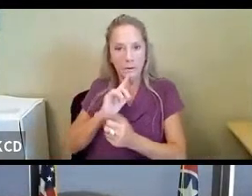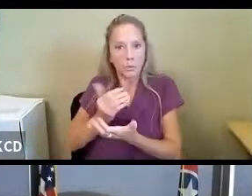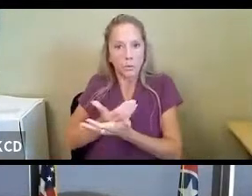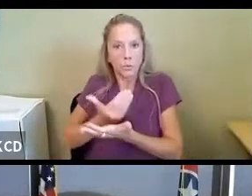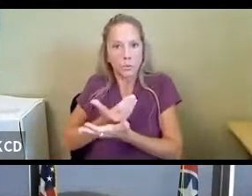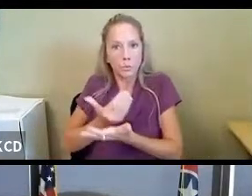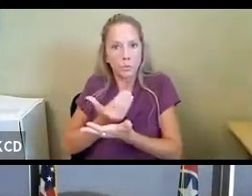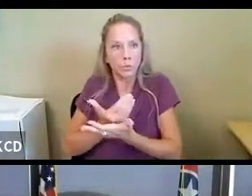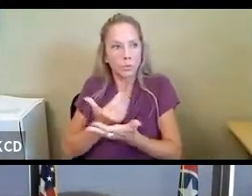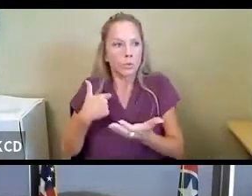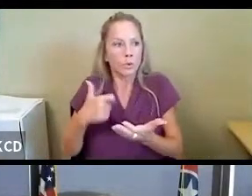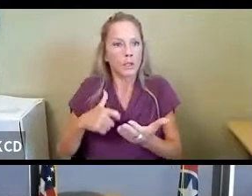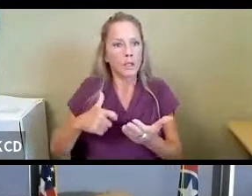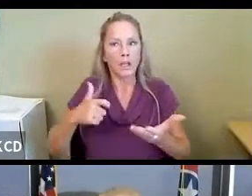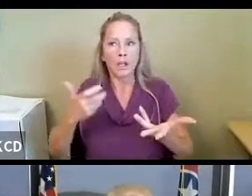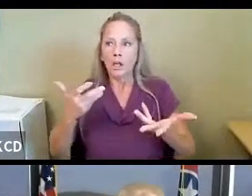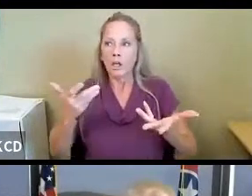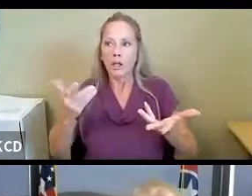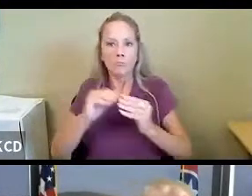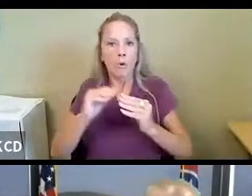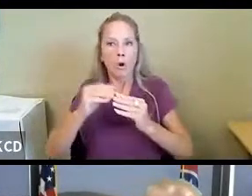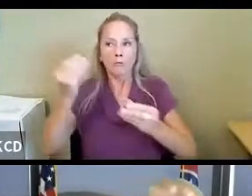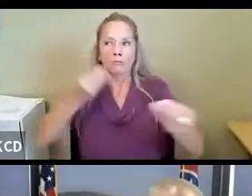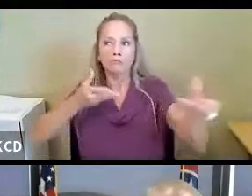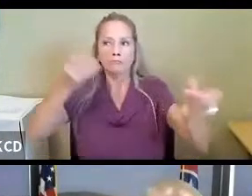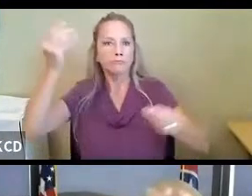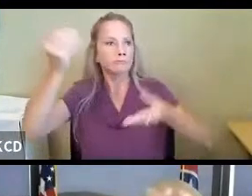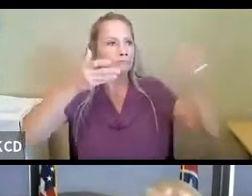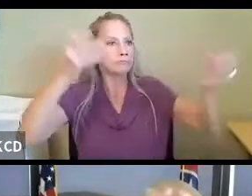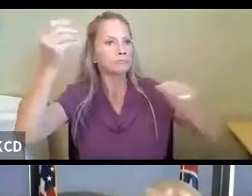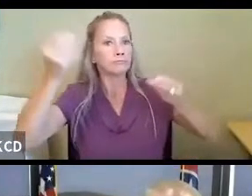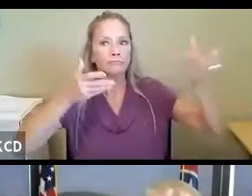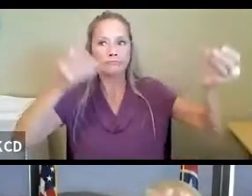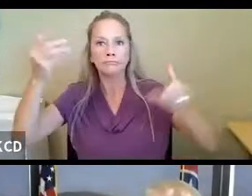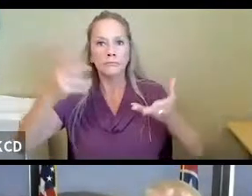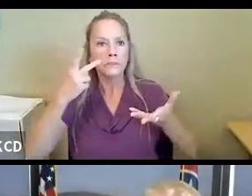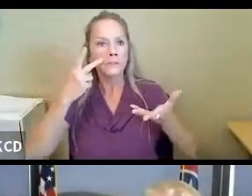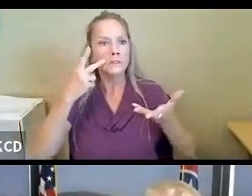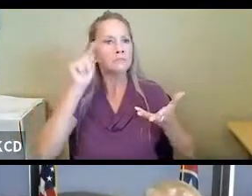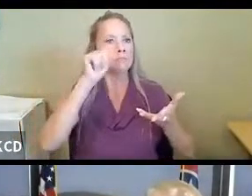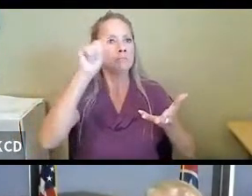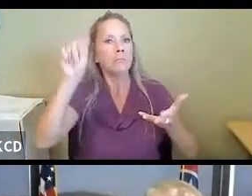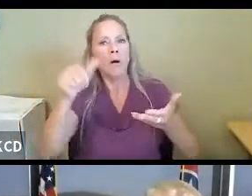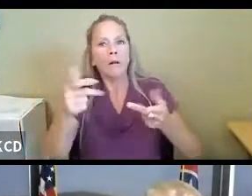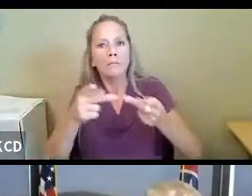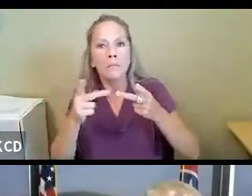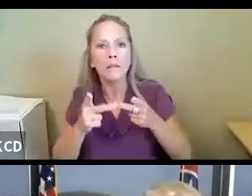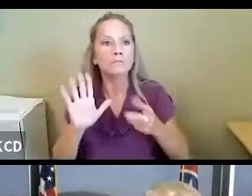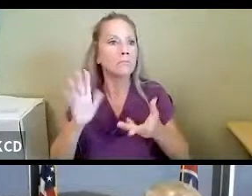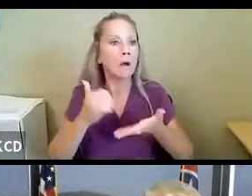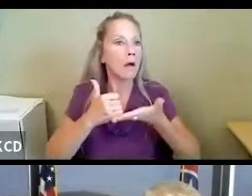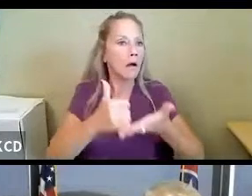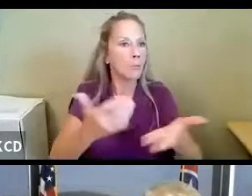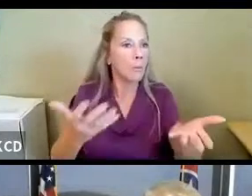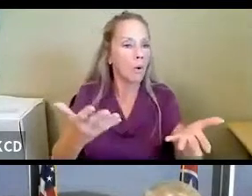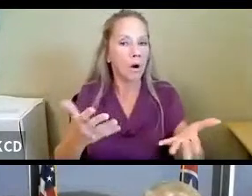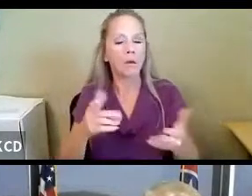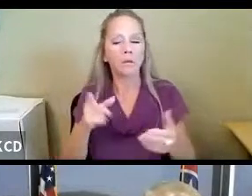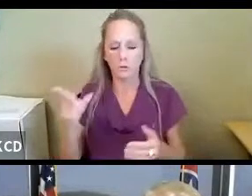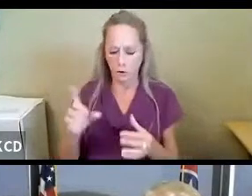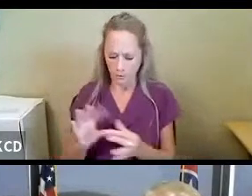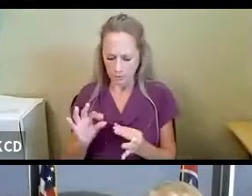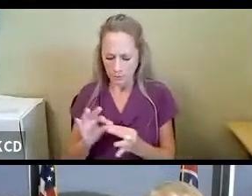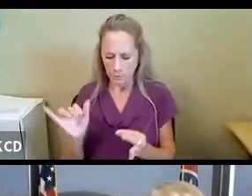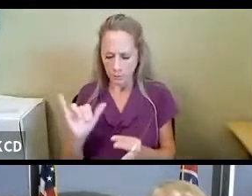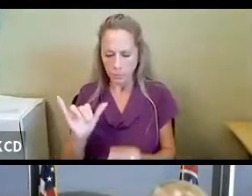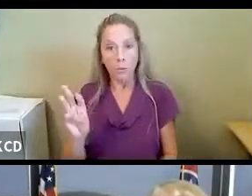having a full knowledge of what's the best thing to do. So that was really helpful. And she also mentioned that West Virginia, and I haven't looked